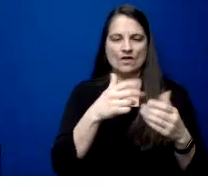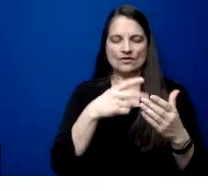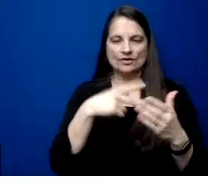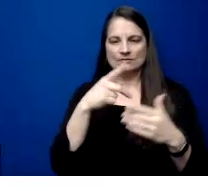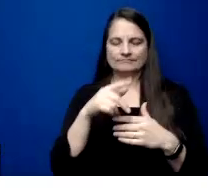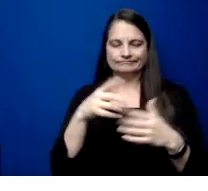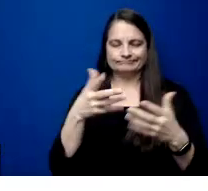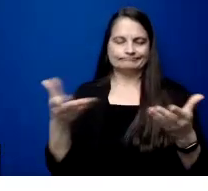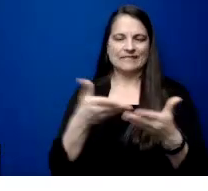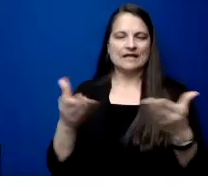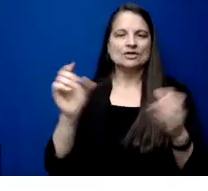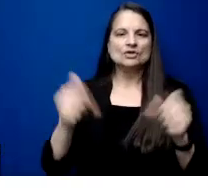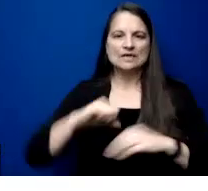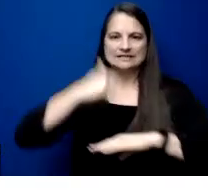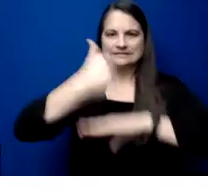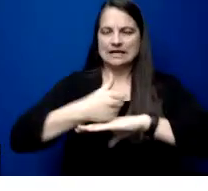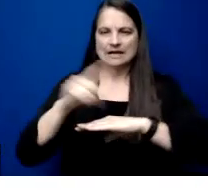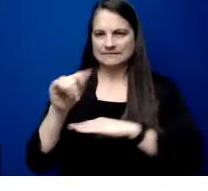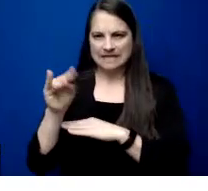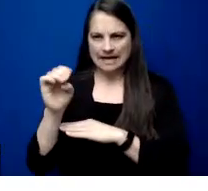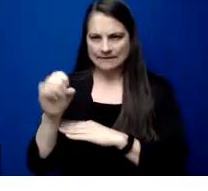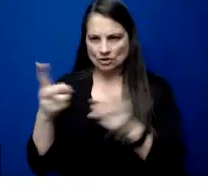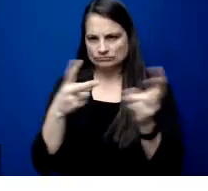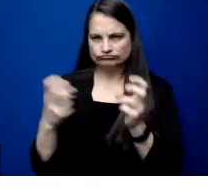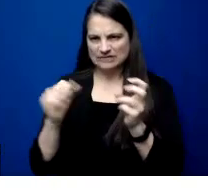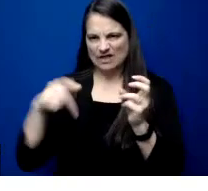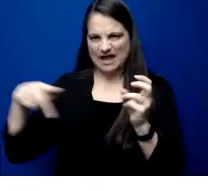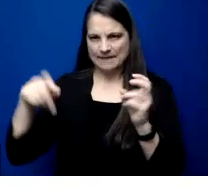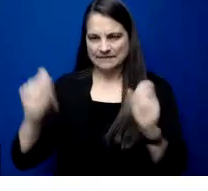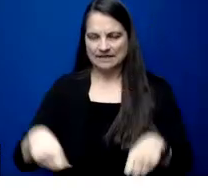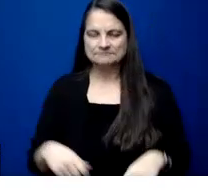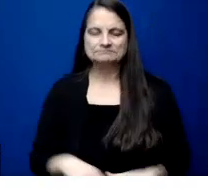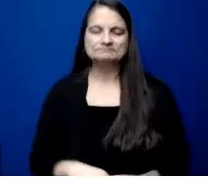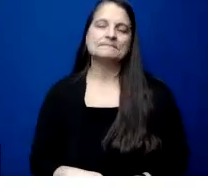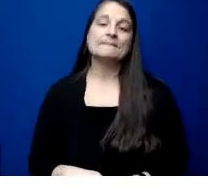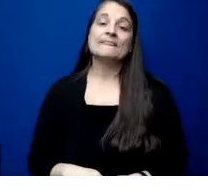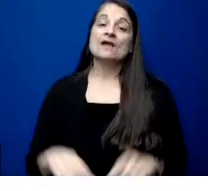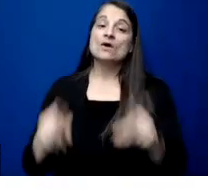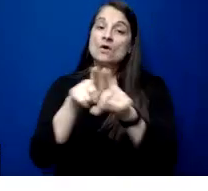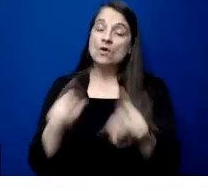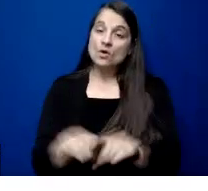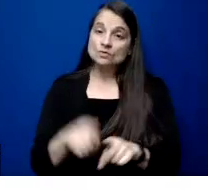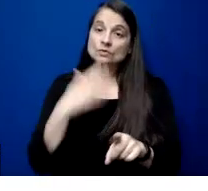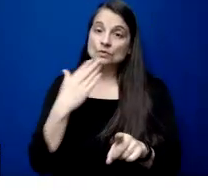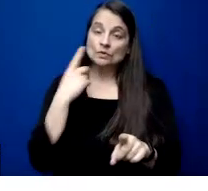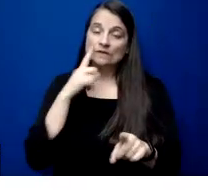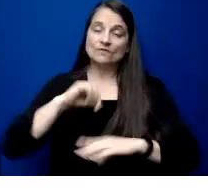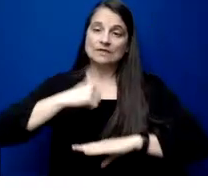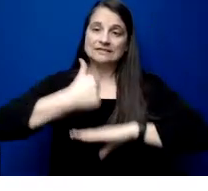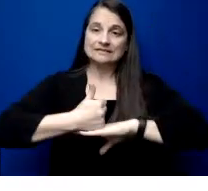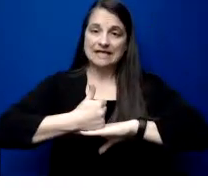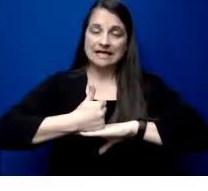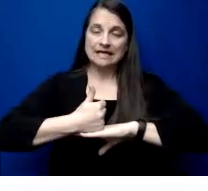and have visuals set up that way. Speaking of phones and tablets, they're also great to use to set like